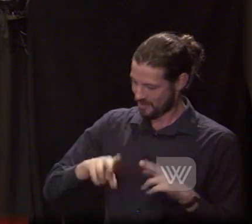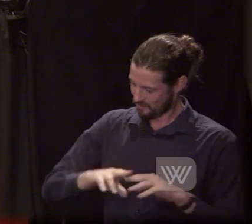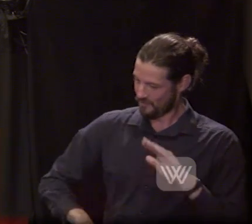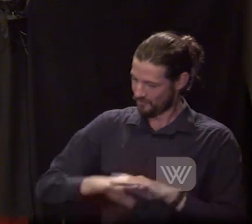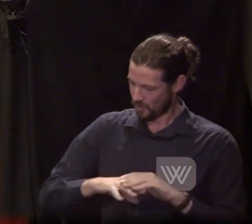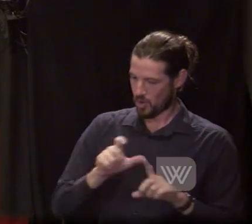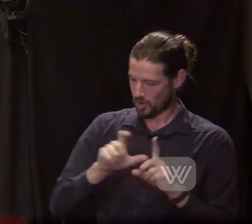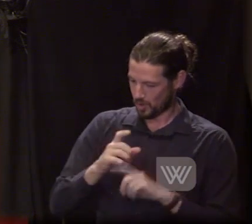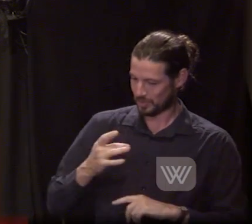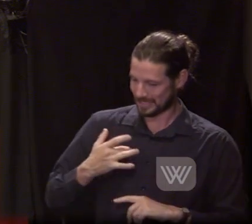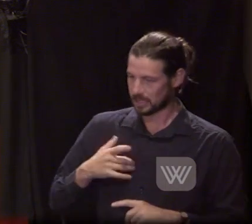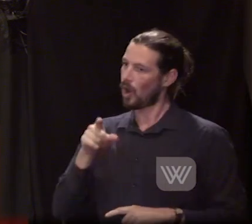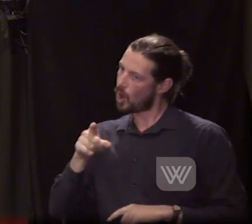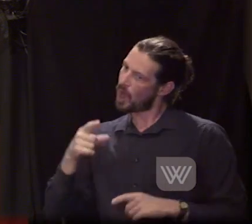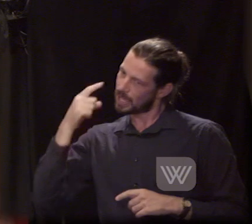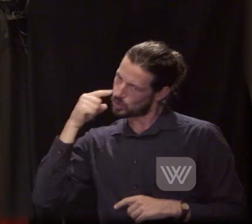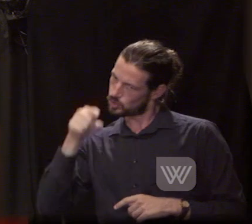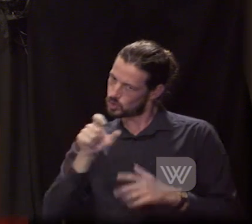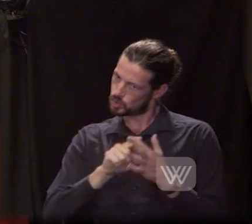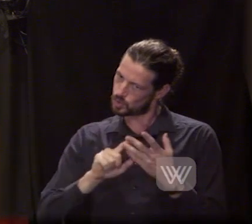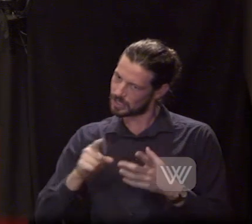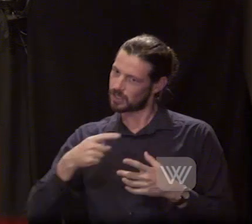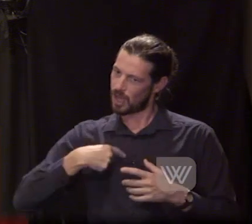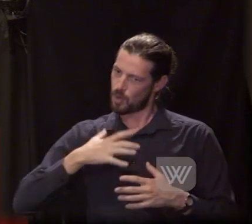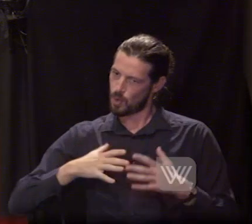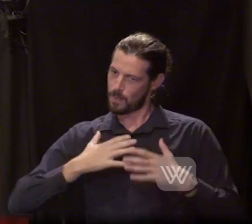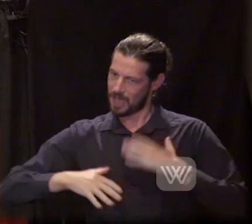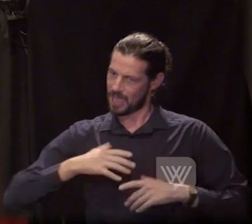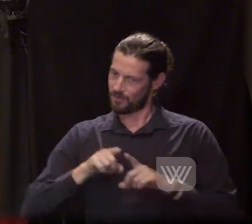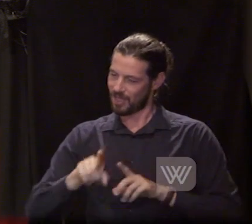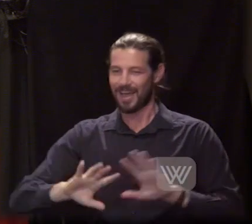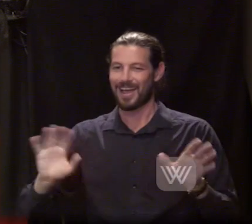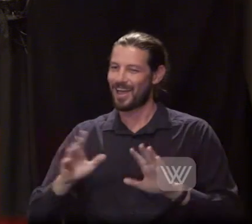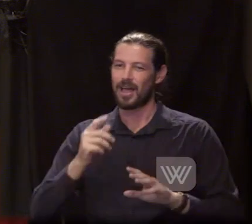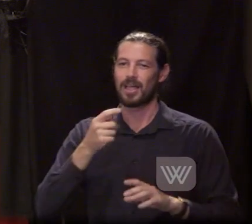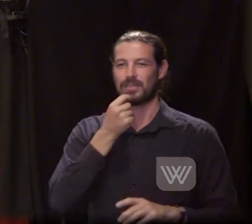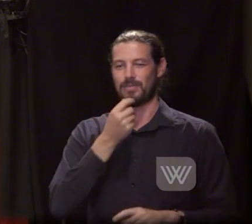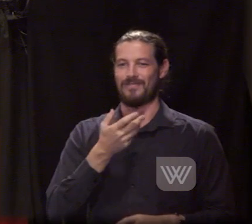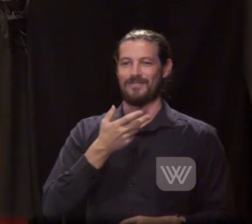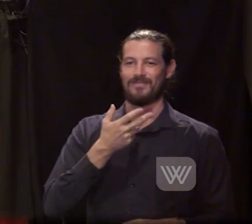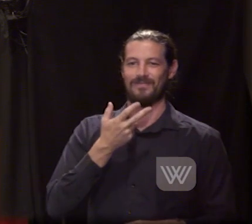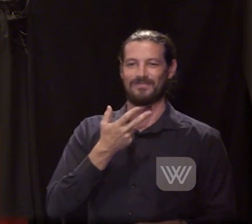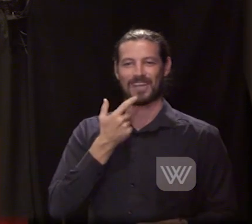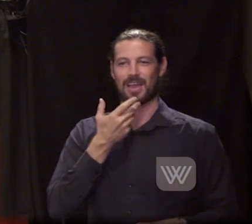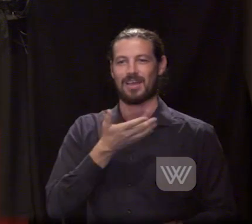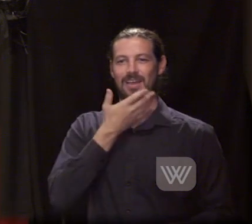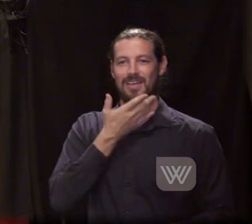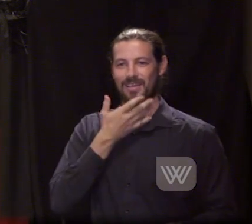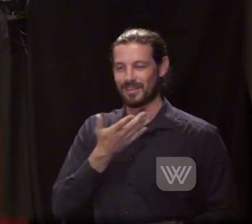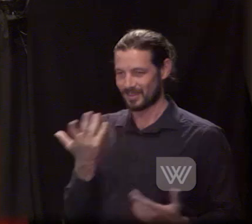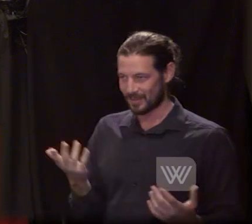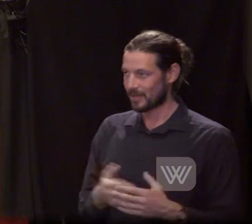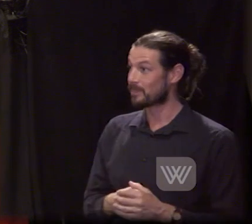do this. And, then it's kind of construed and fake. They just want to know the normal human condition. But yeah, the Europeans did not find our jokes